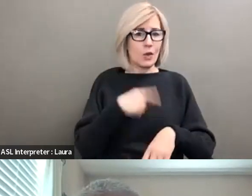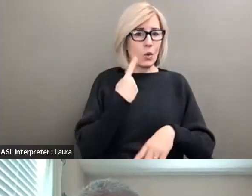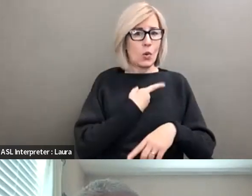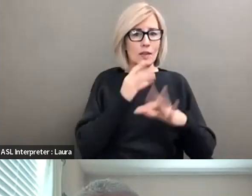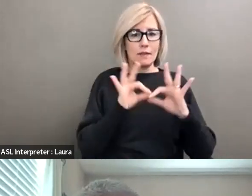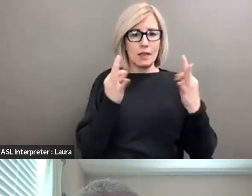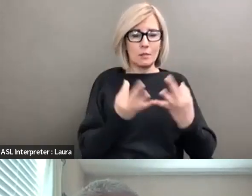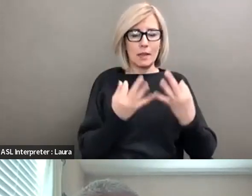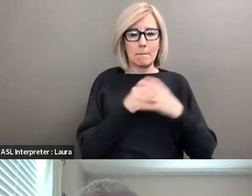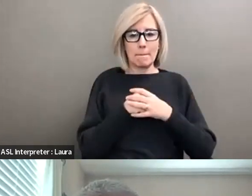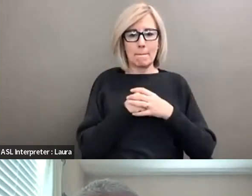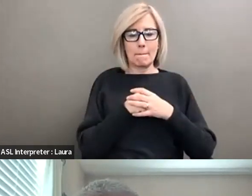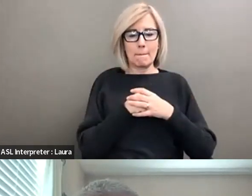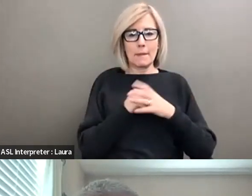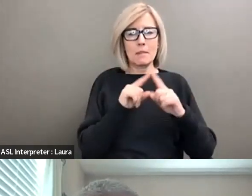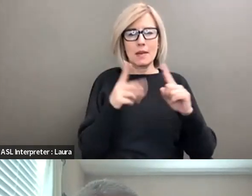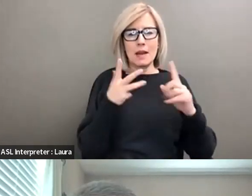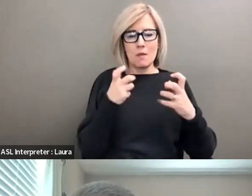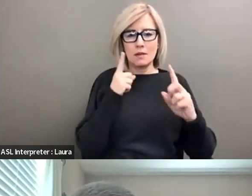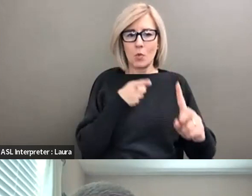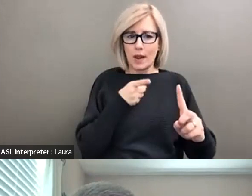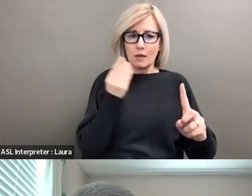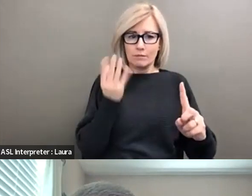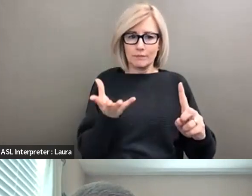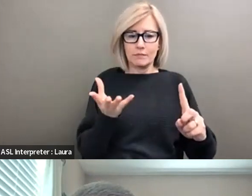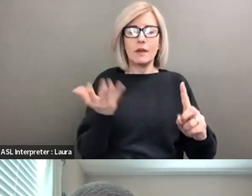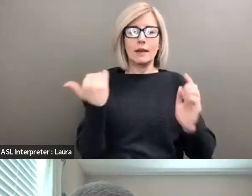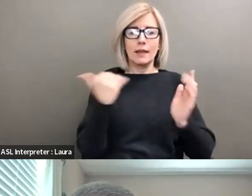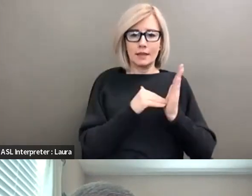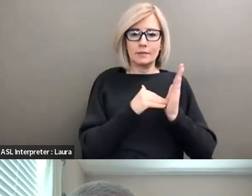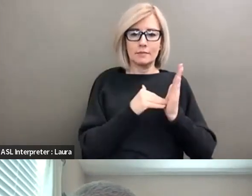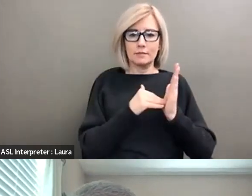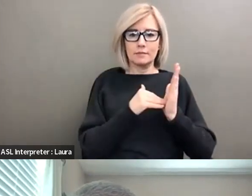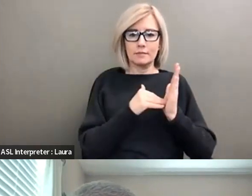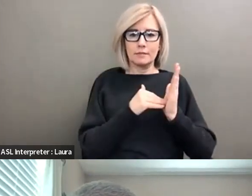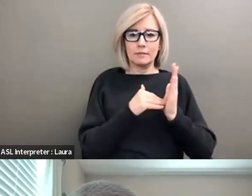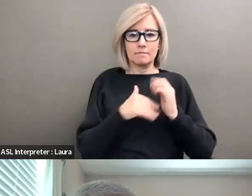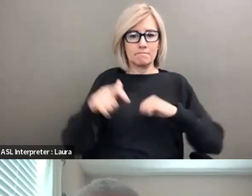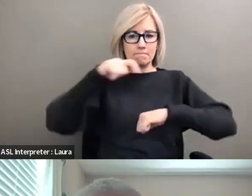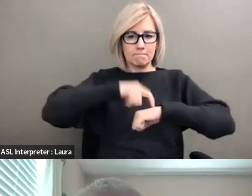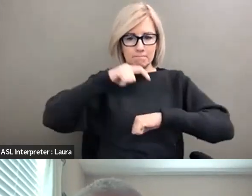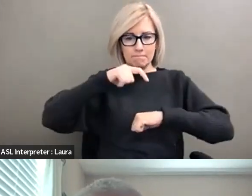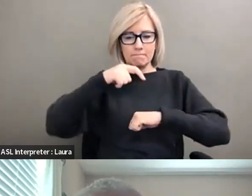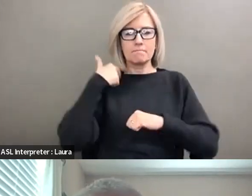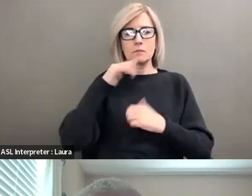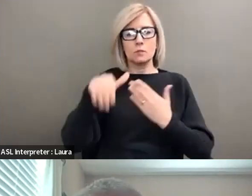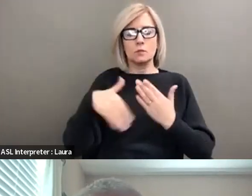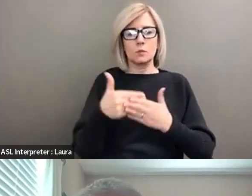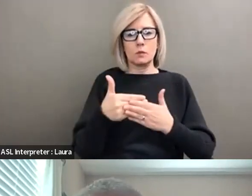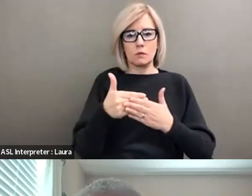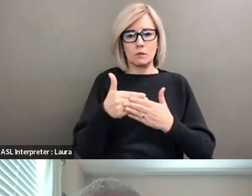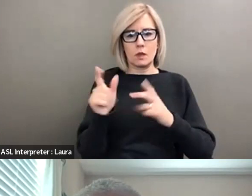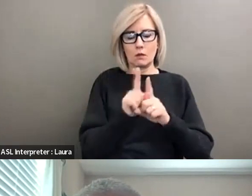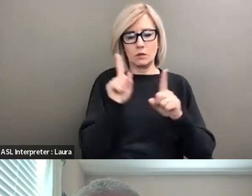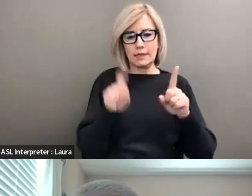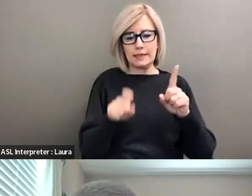family, but I just wanted to point out that, again, this is a time where we also need to have